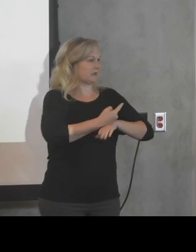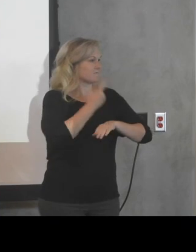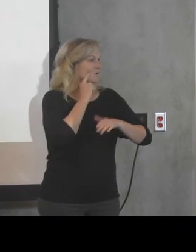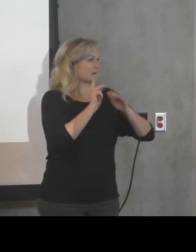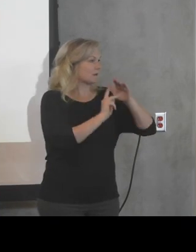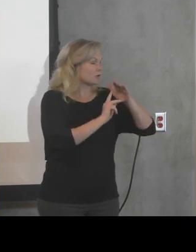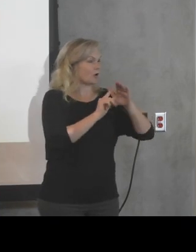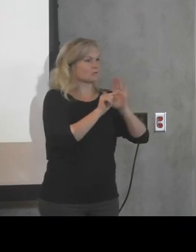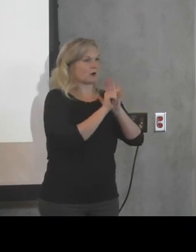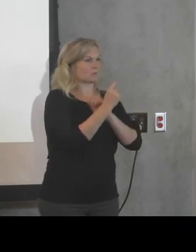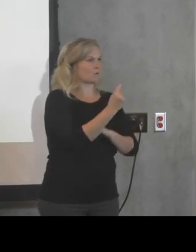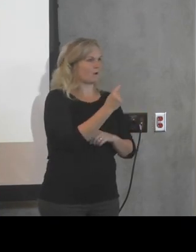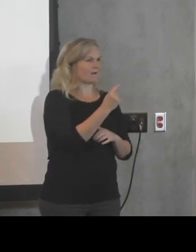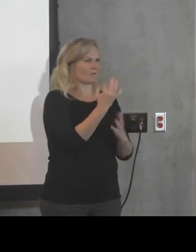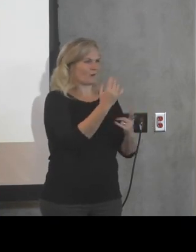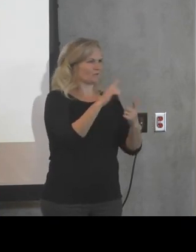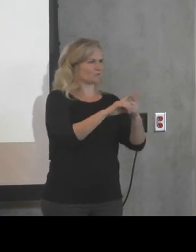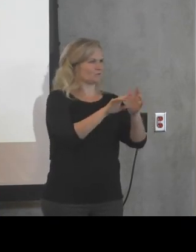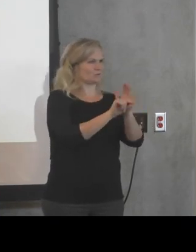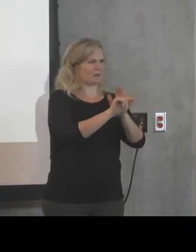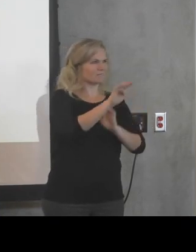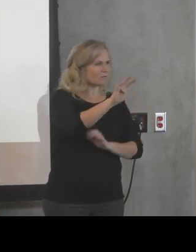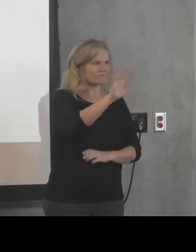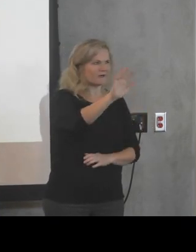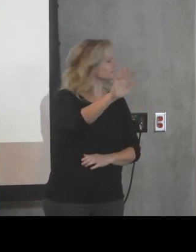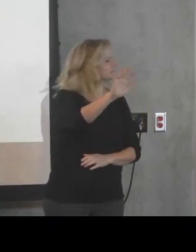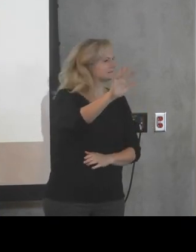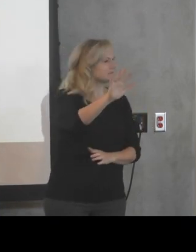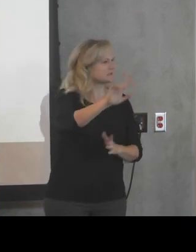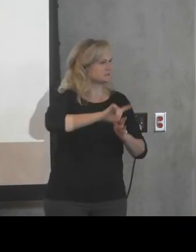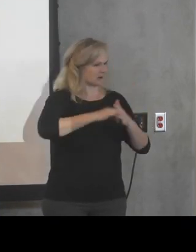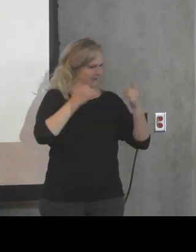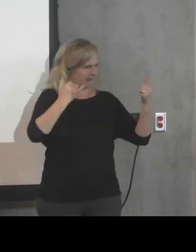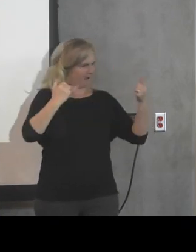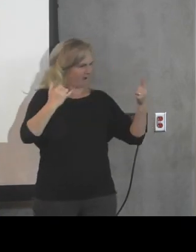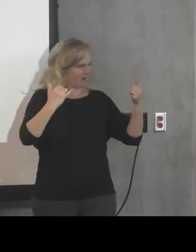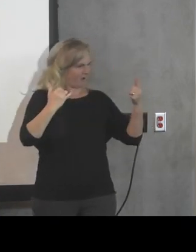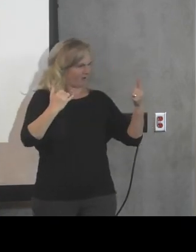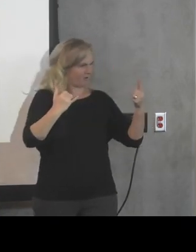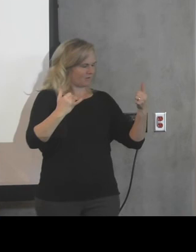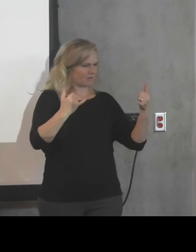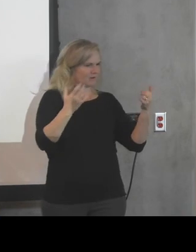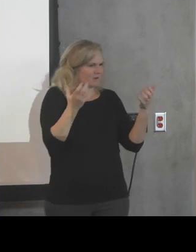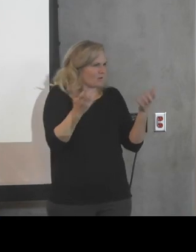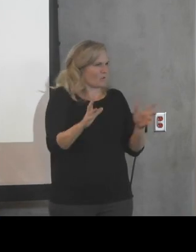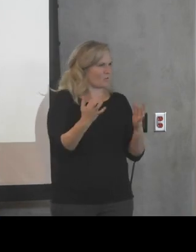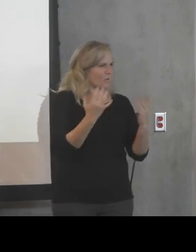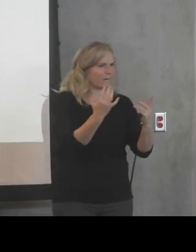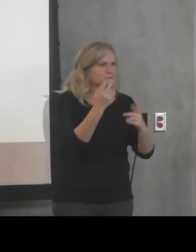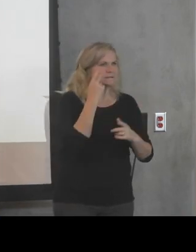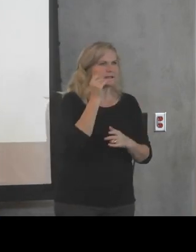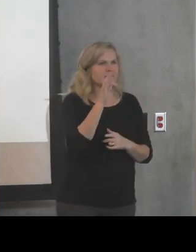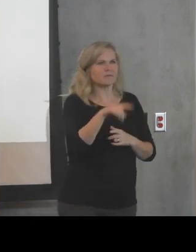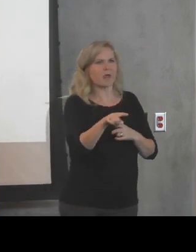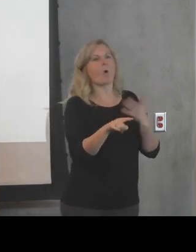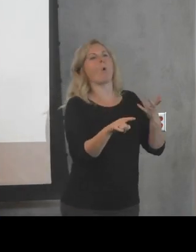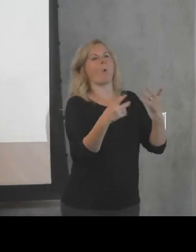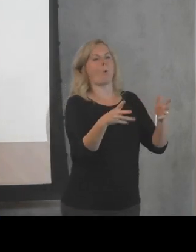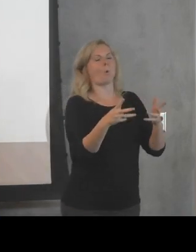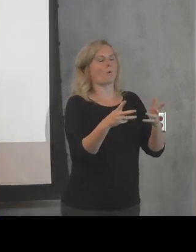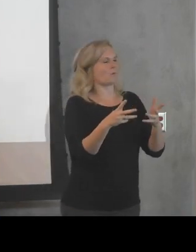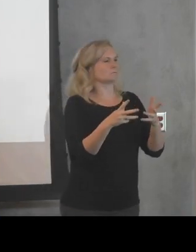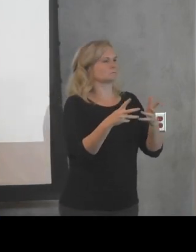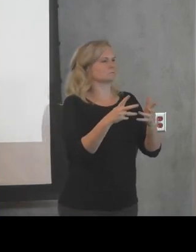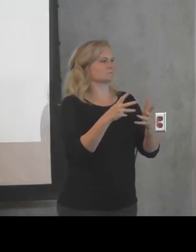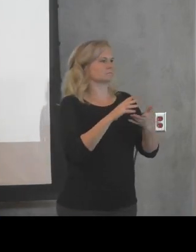want to wait until they're in grade 4 or 5, and let's wait and see if they grow out of it, because it's just best practice to